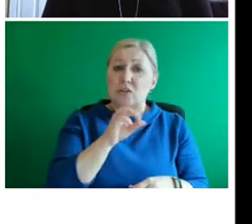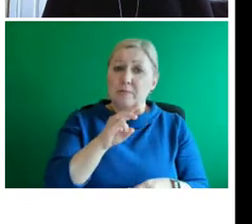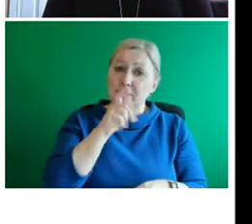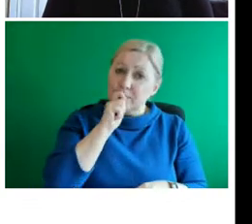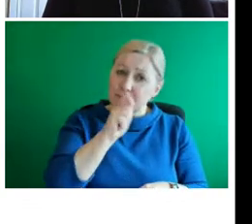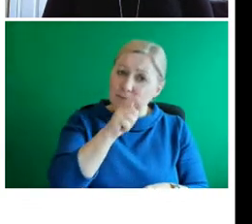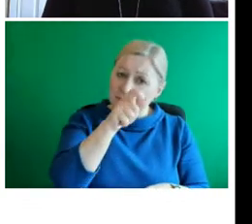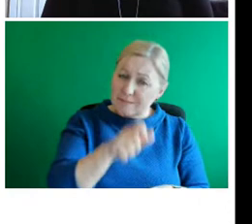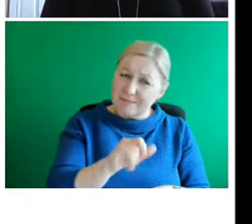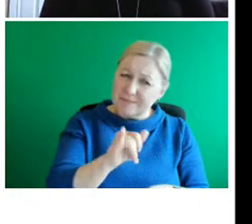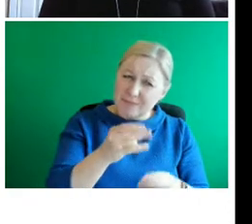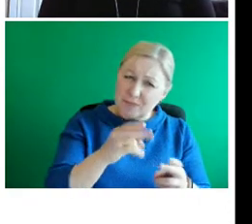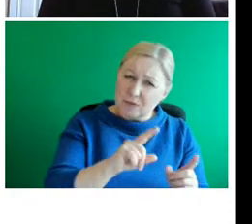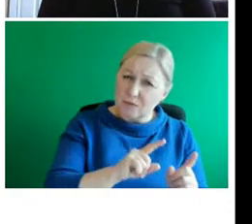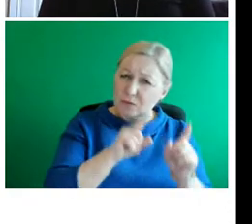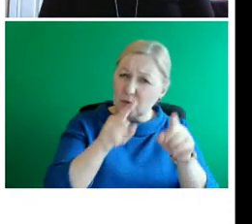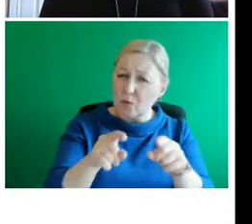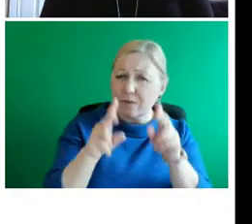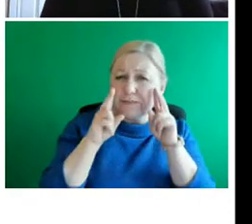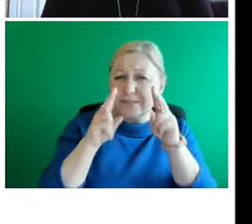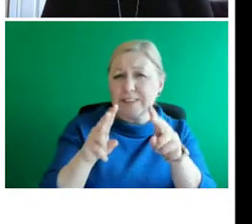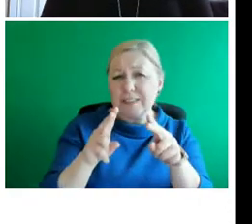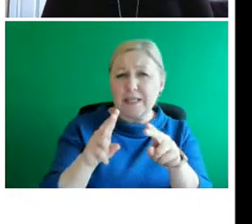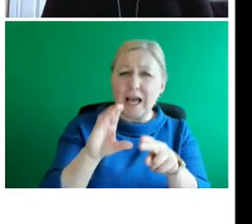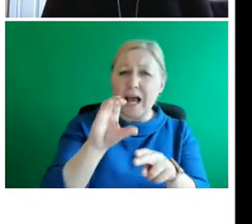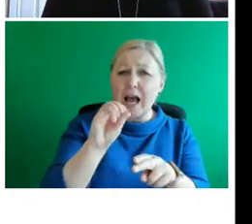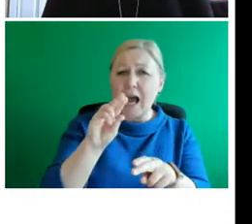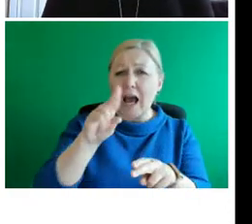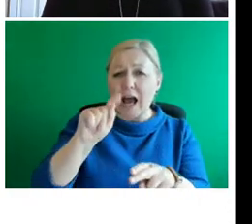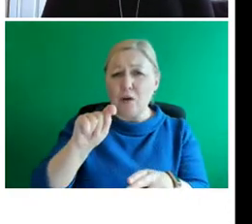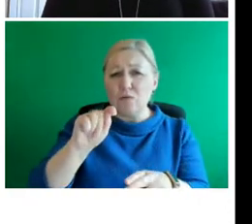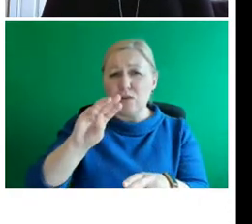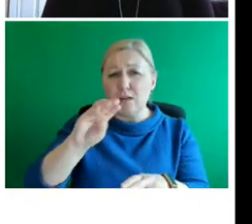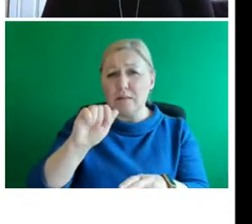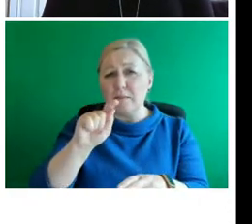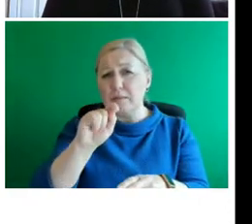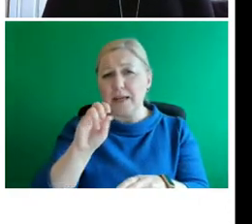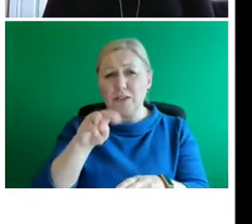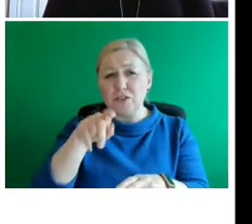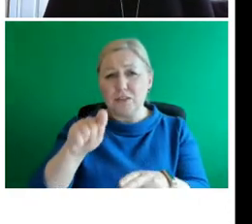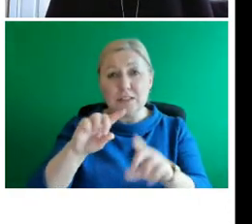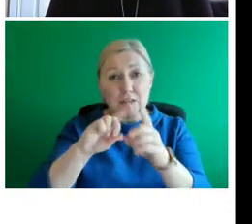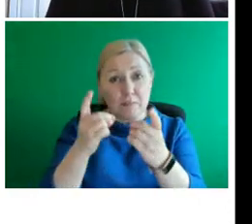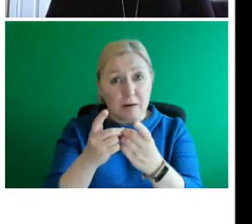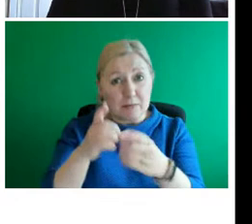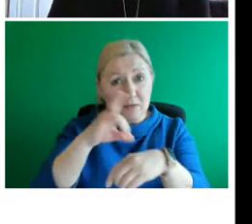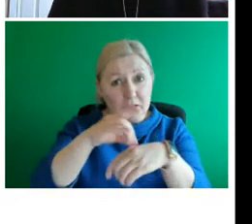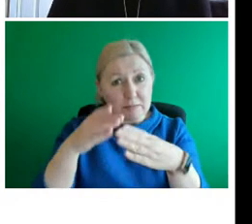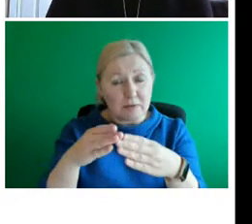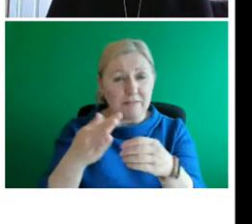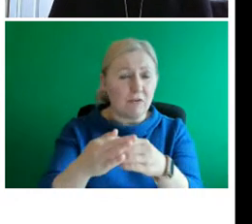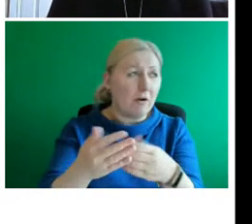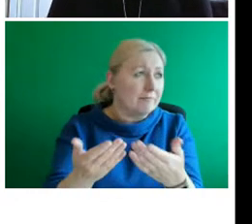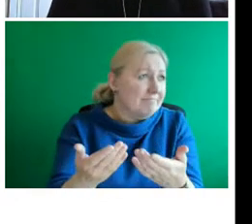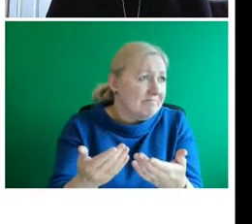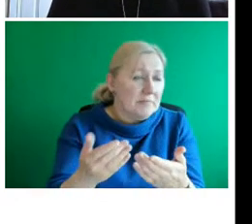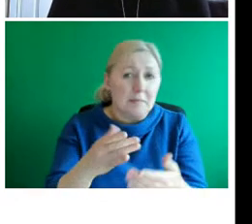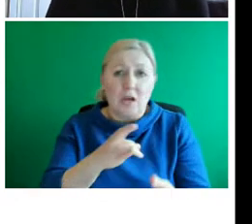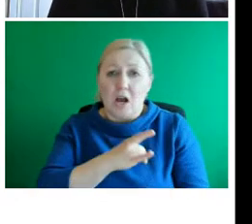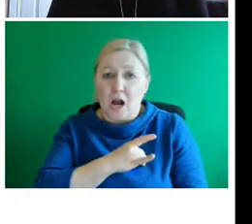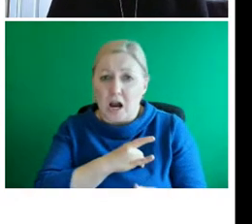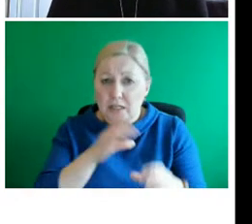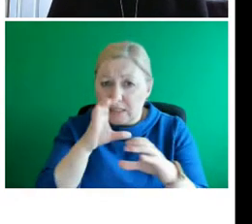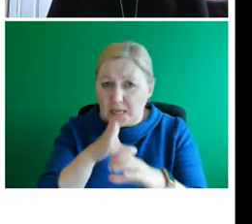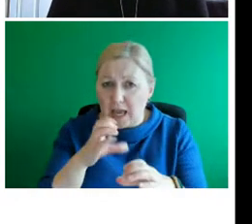a trip to the cardiology outpatient department or neurology. So moving on then to the next slide, I'm going to talk a little bit about